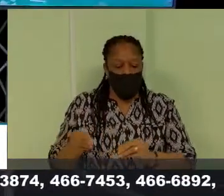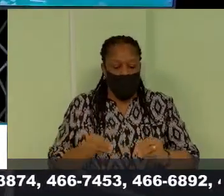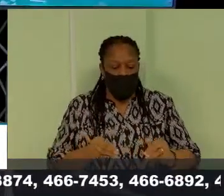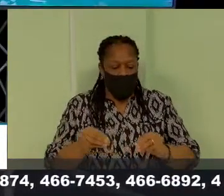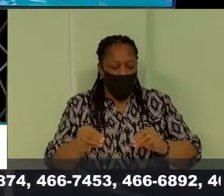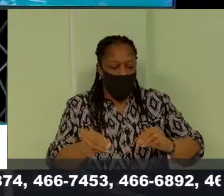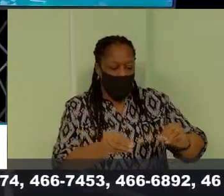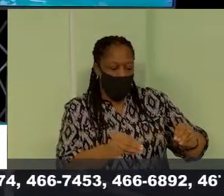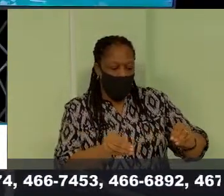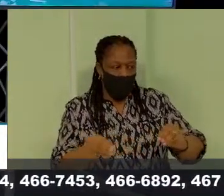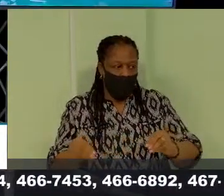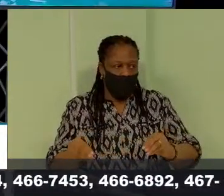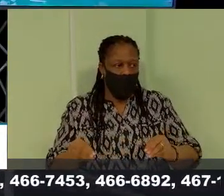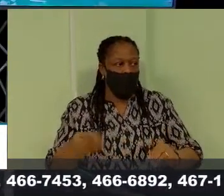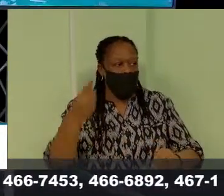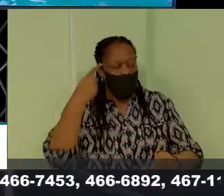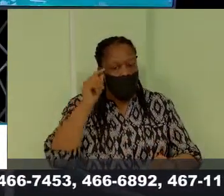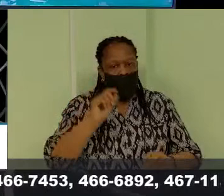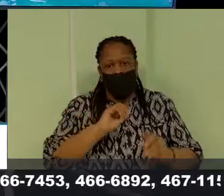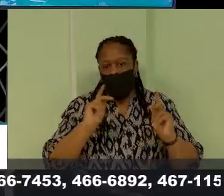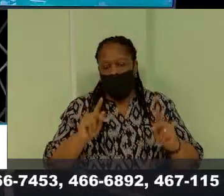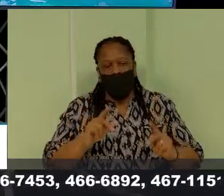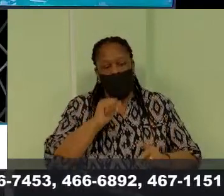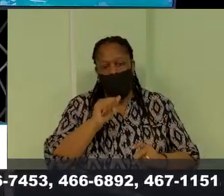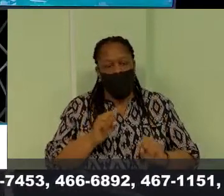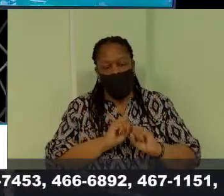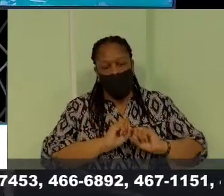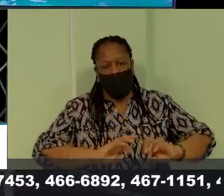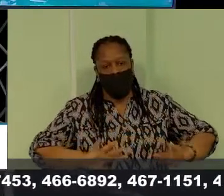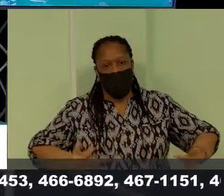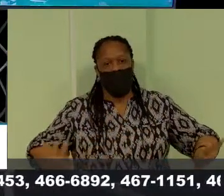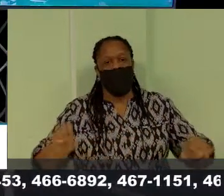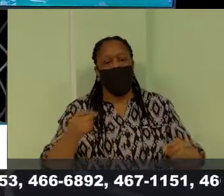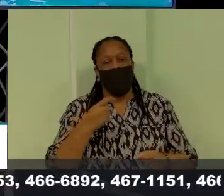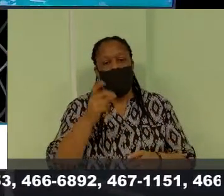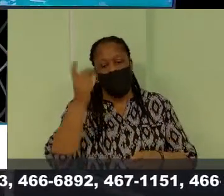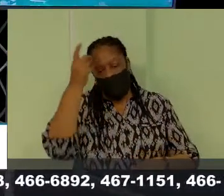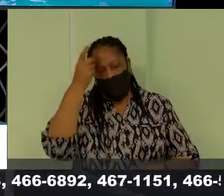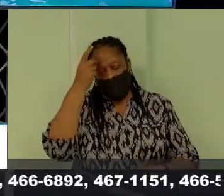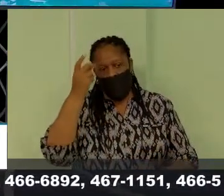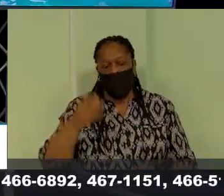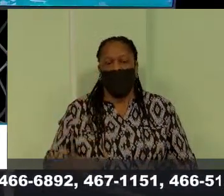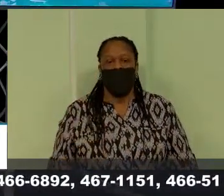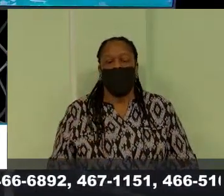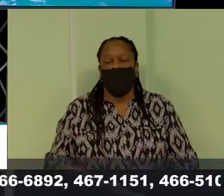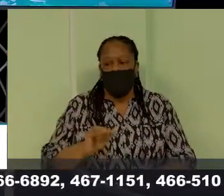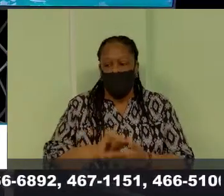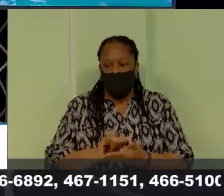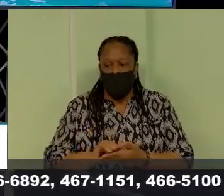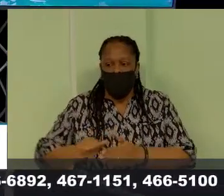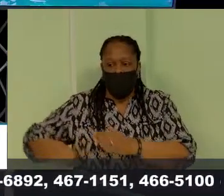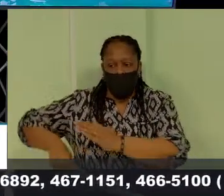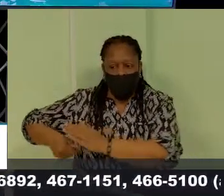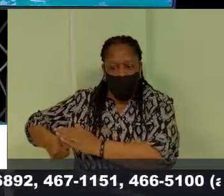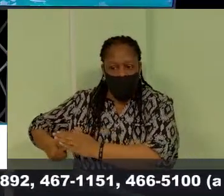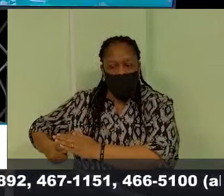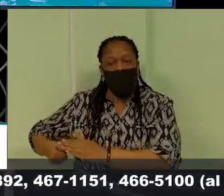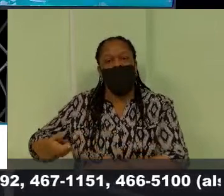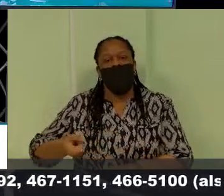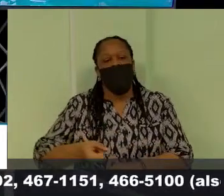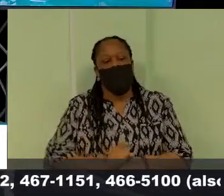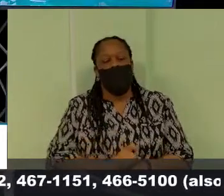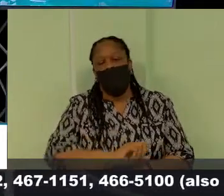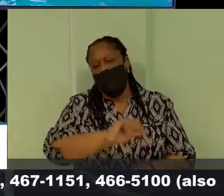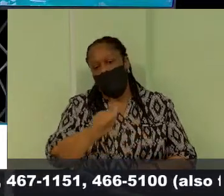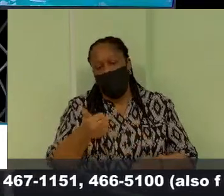disease. It is distinct from medical isolation, in which those confirmed to be infected